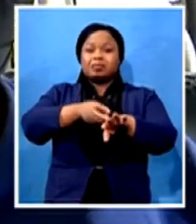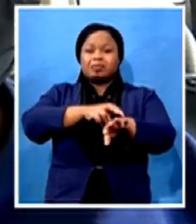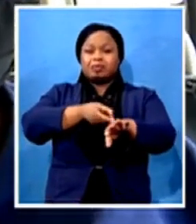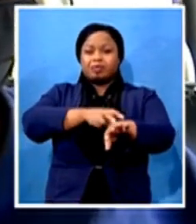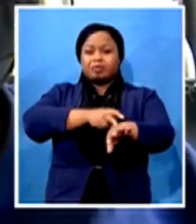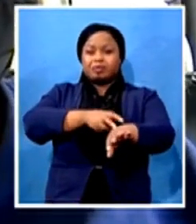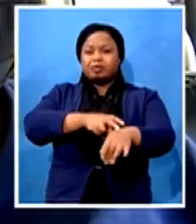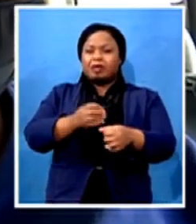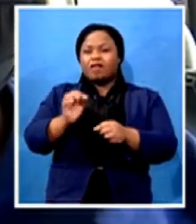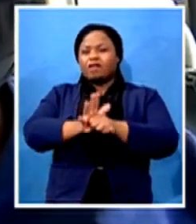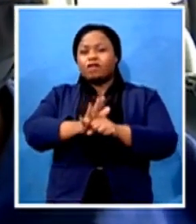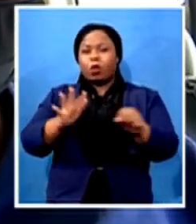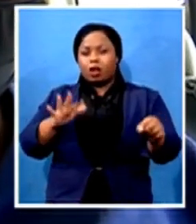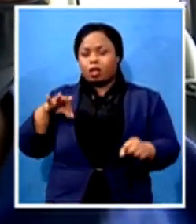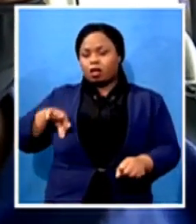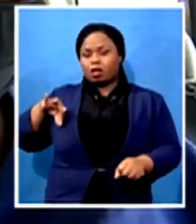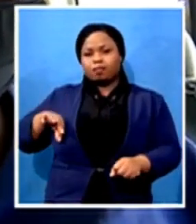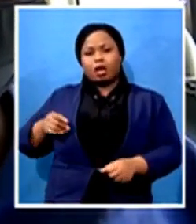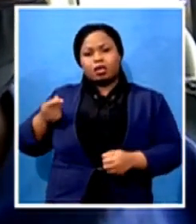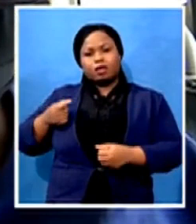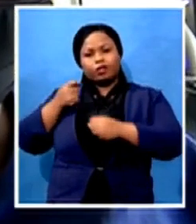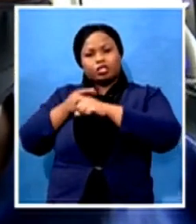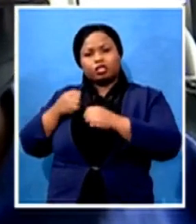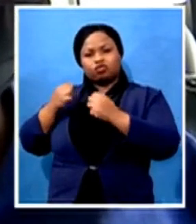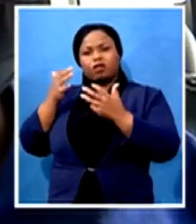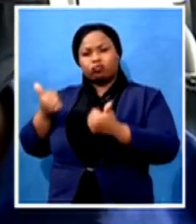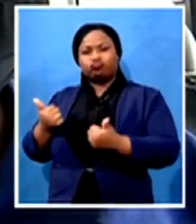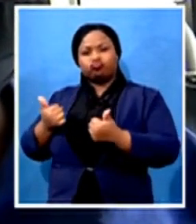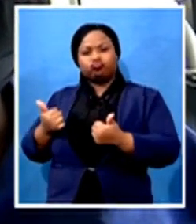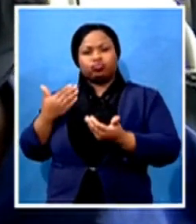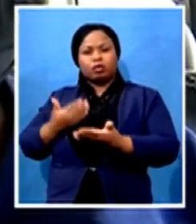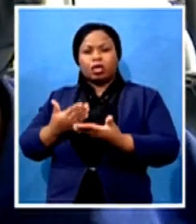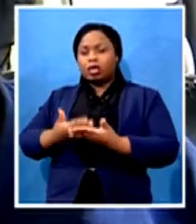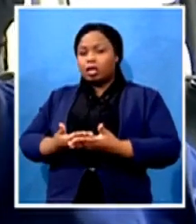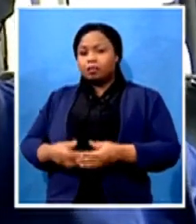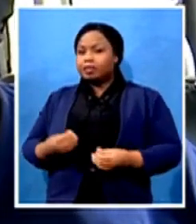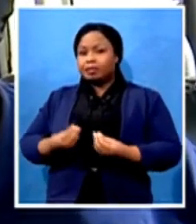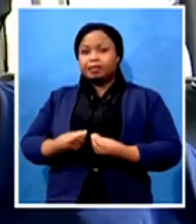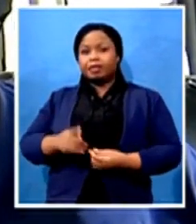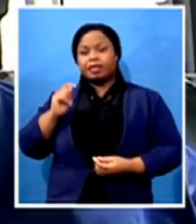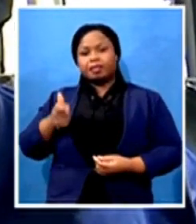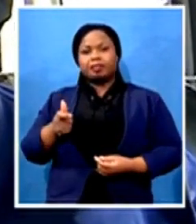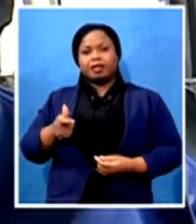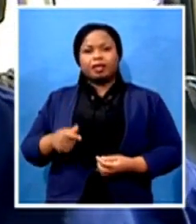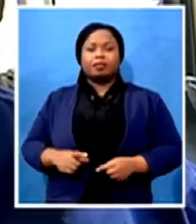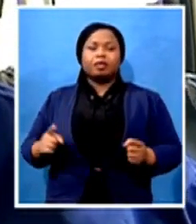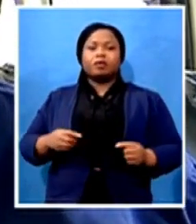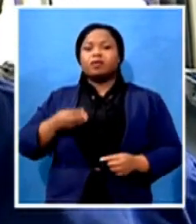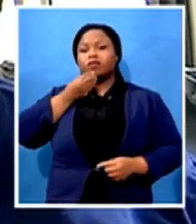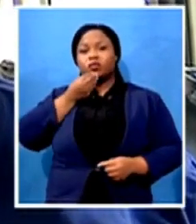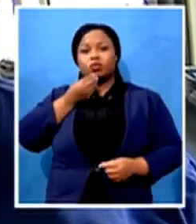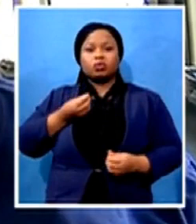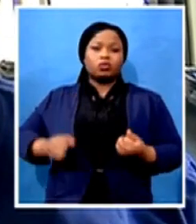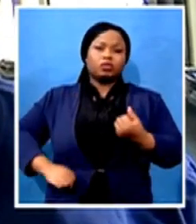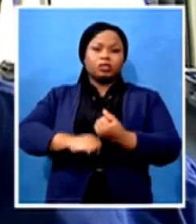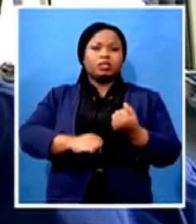that would be made by these taxi associations, something to pay off their cars, something to put food on the table. But now having to adhere